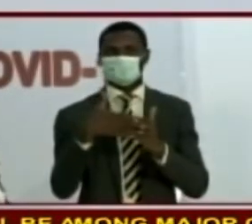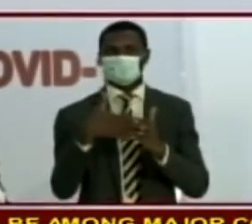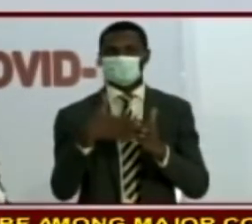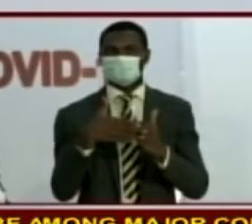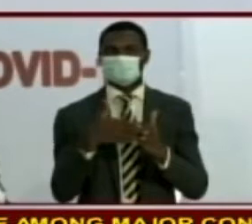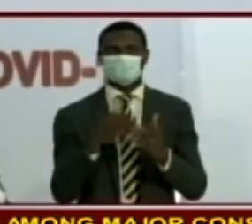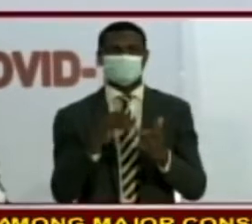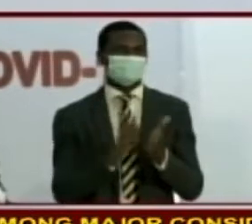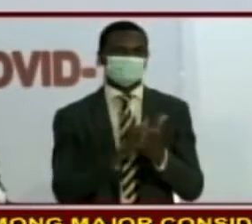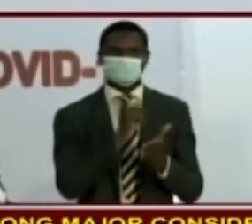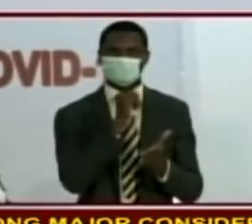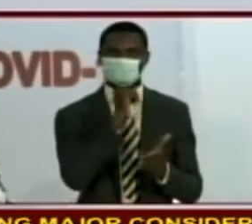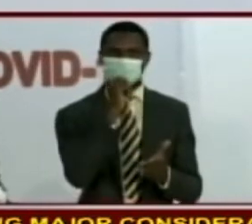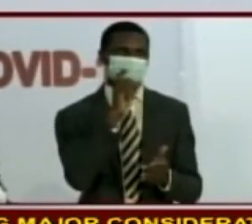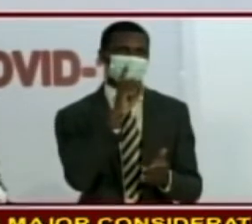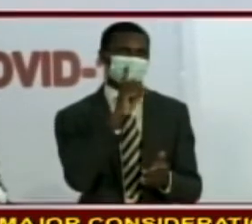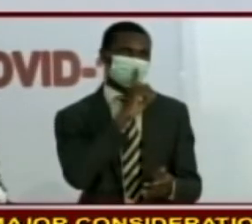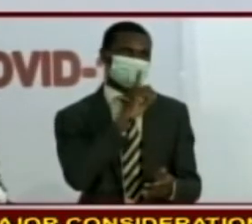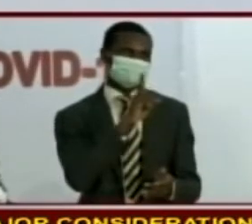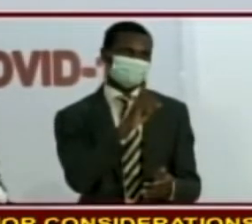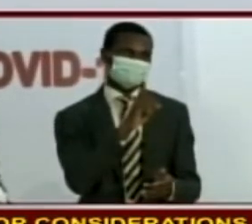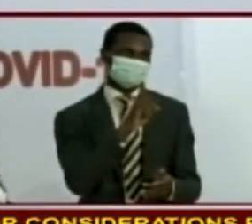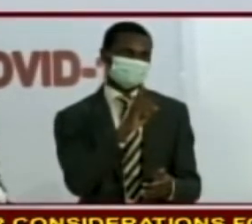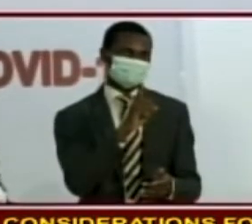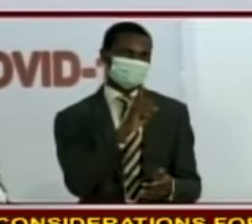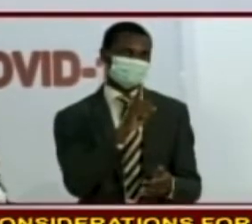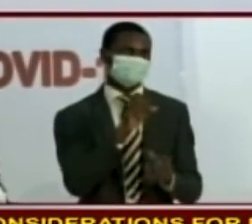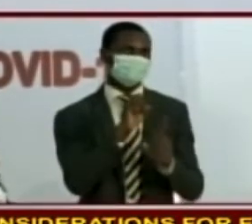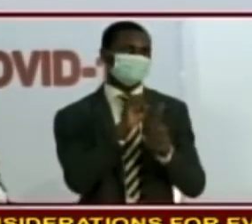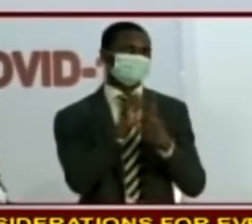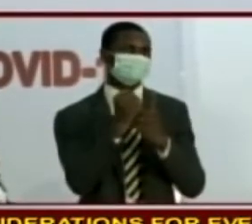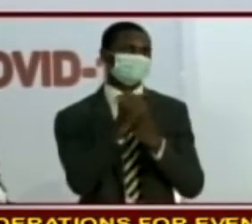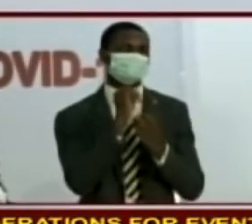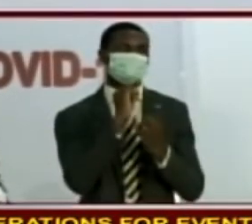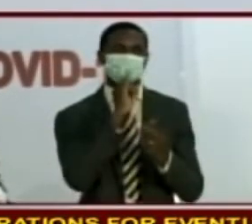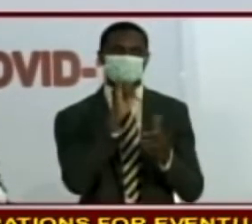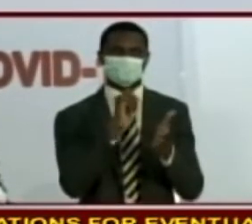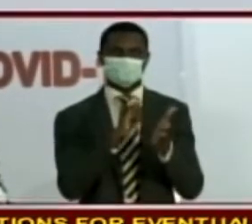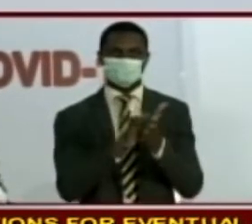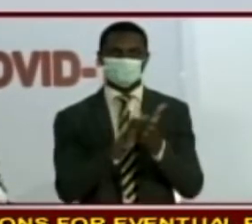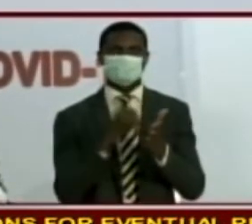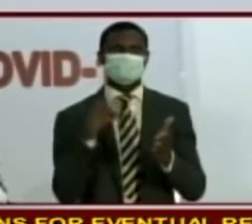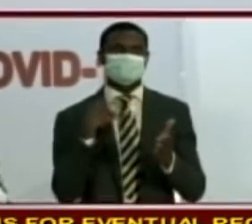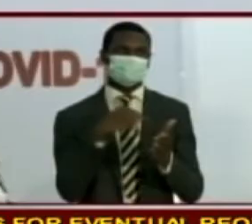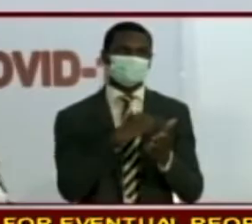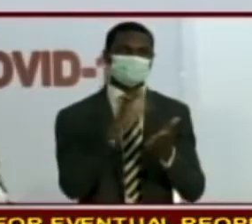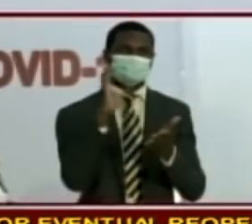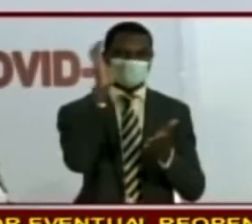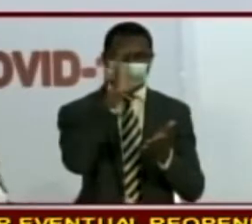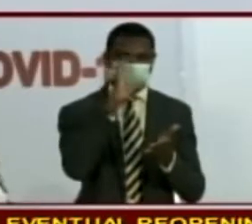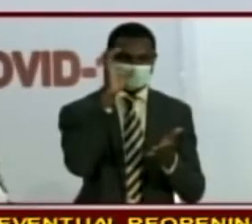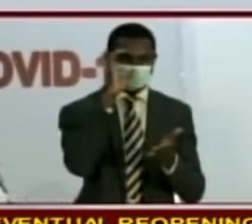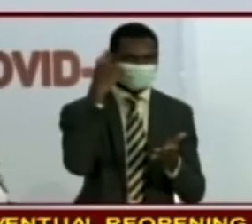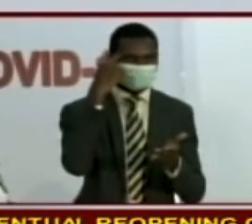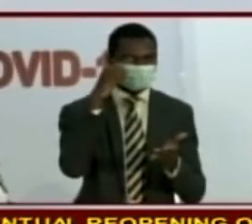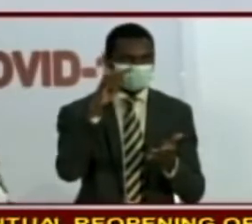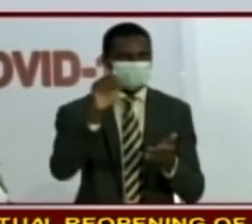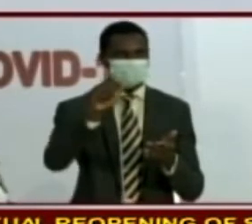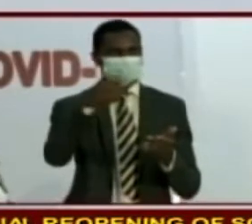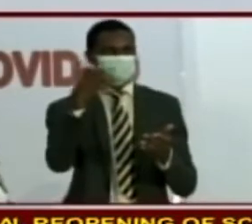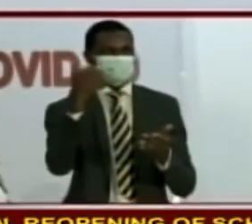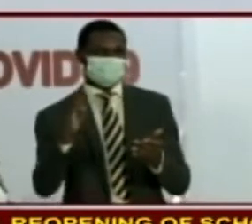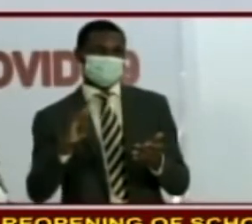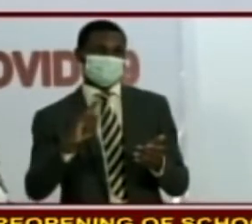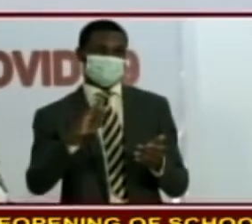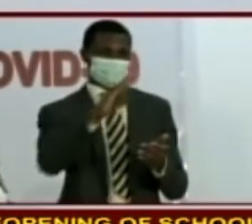That's not correct. What the situation is we're exploring with Nigerian carriers to see what